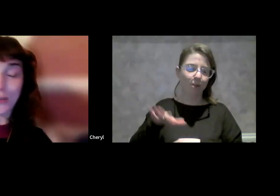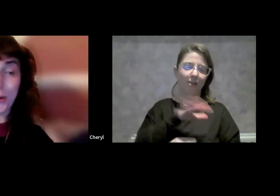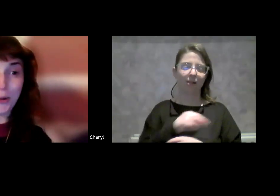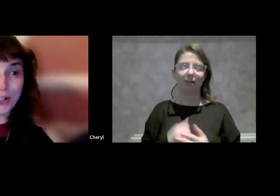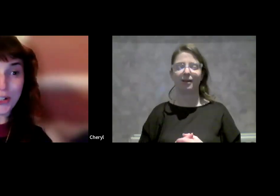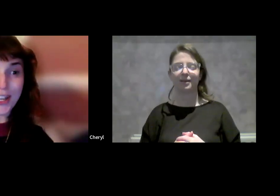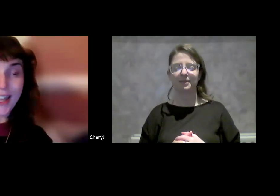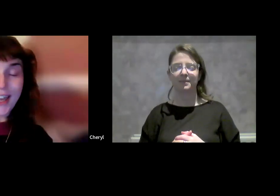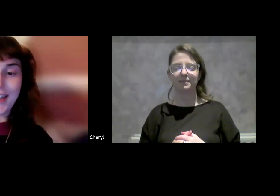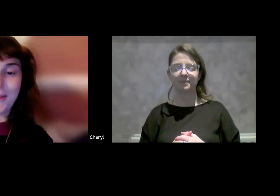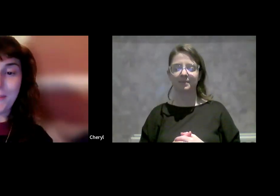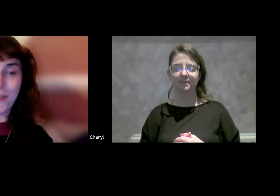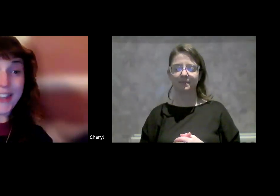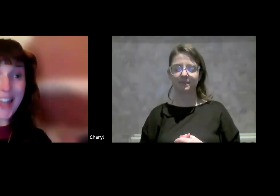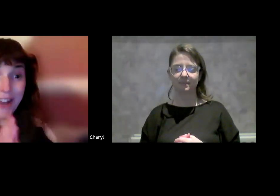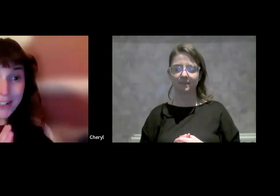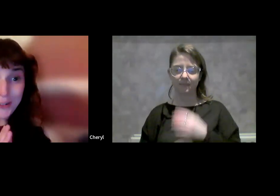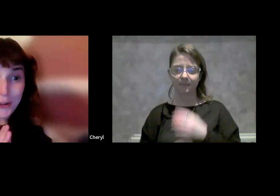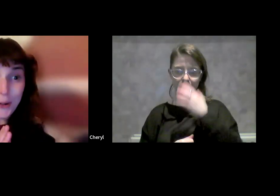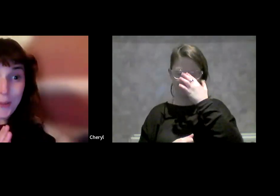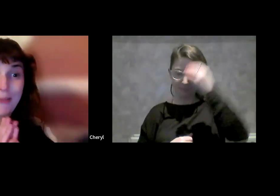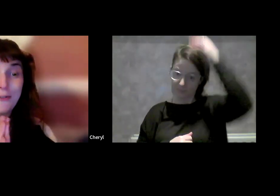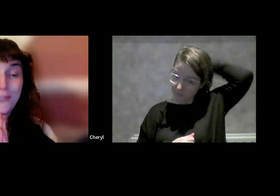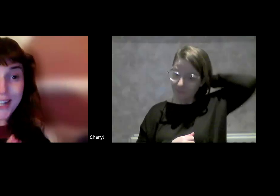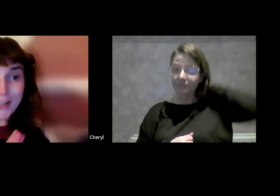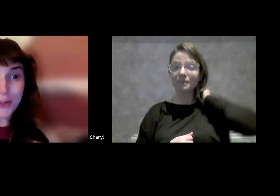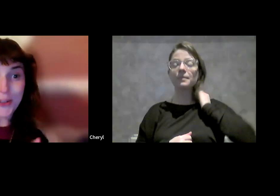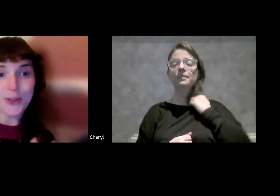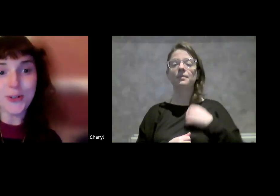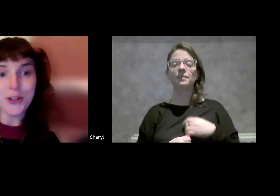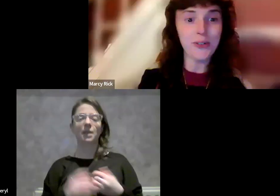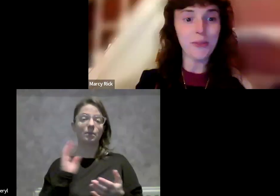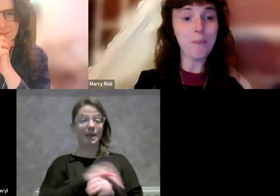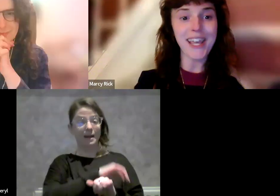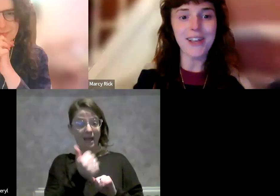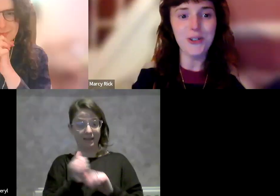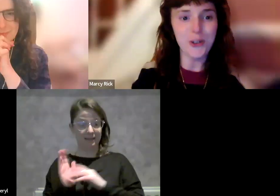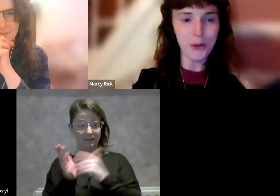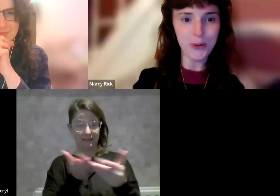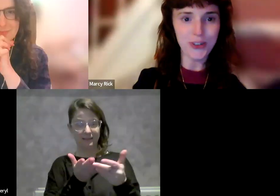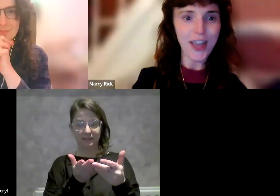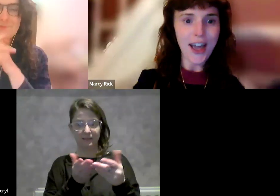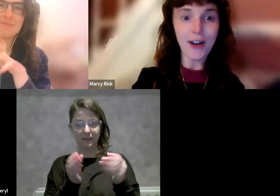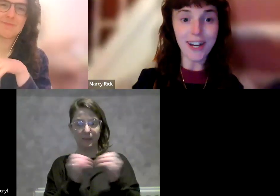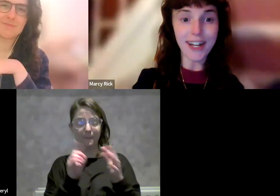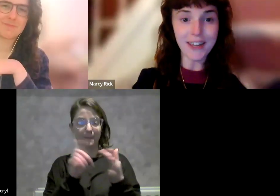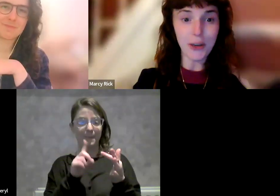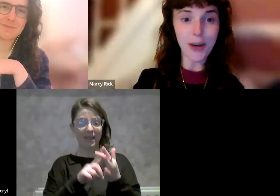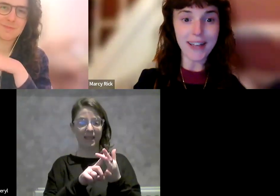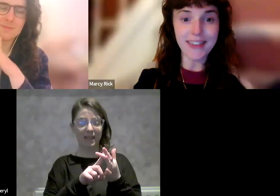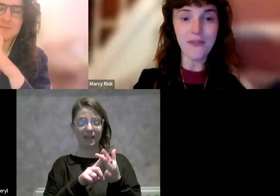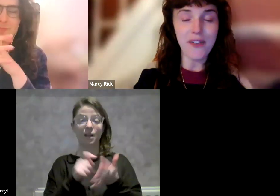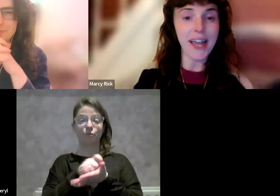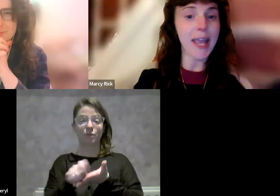beautiful. Thank you so much. And now next up, I'm really buzzing to introduce B. Jones, a writer